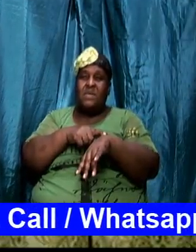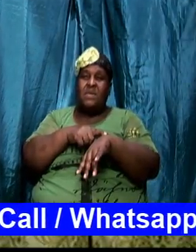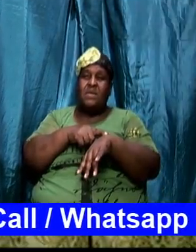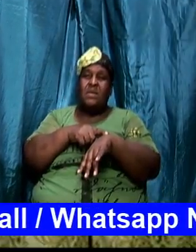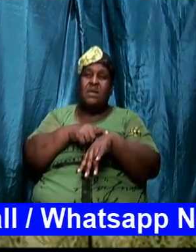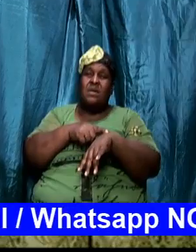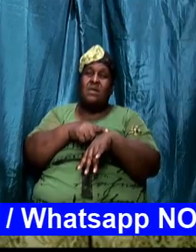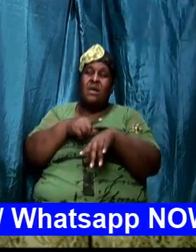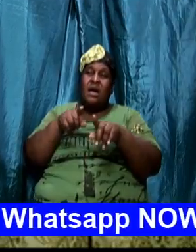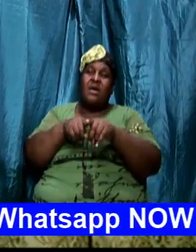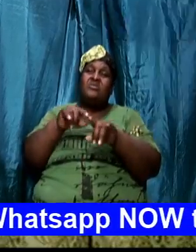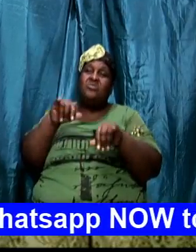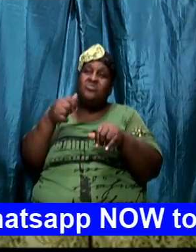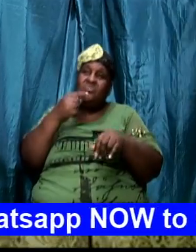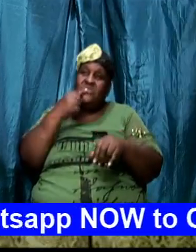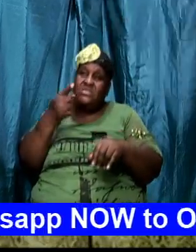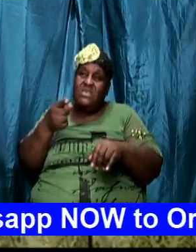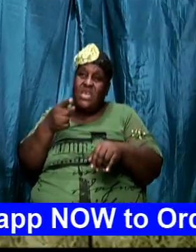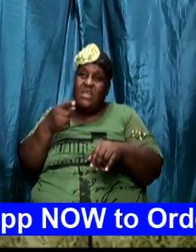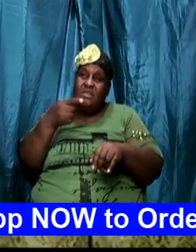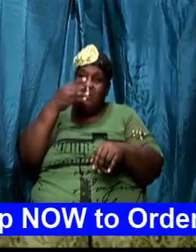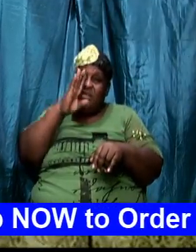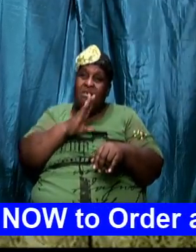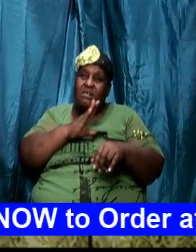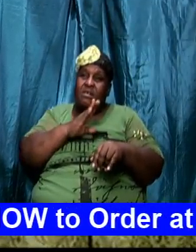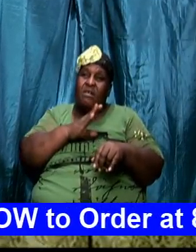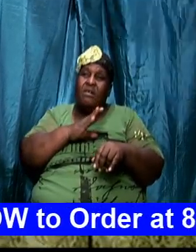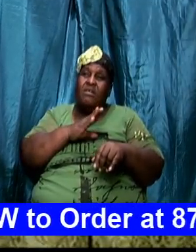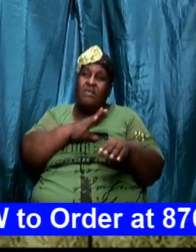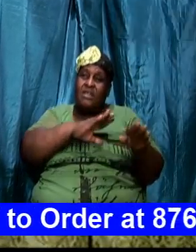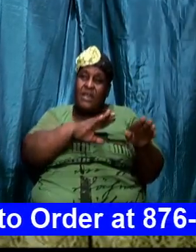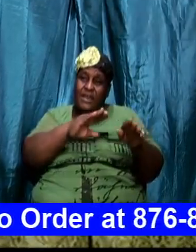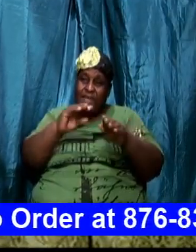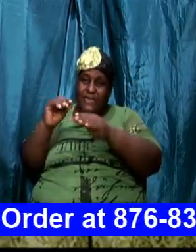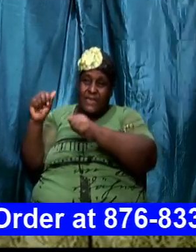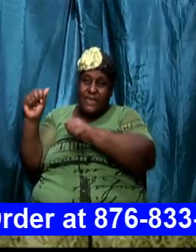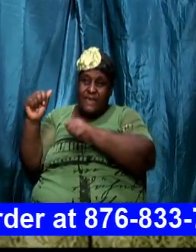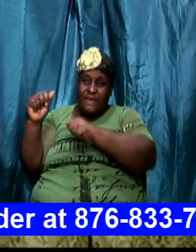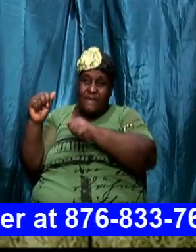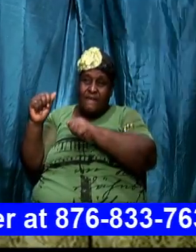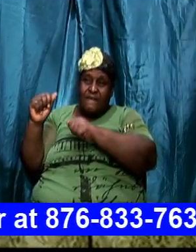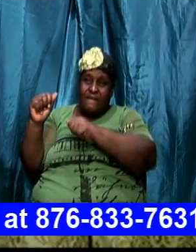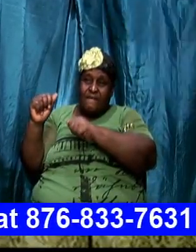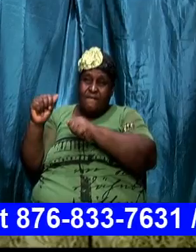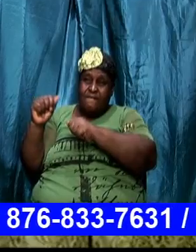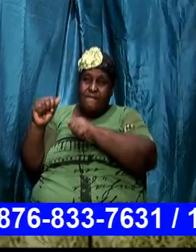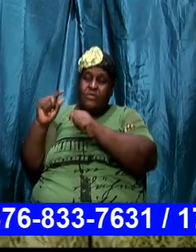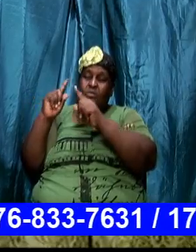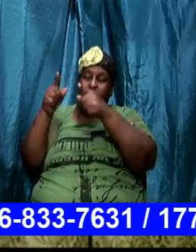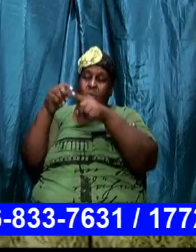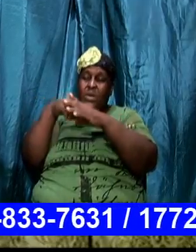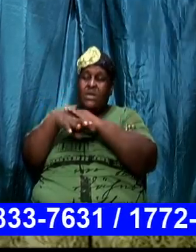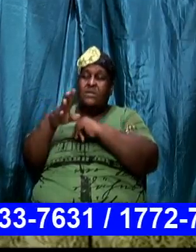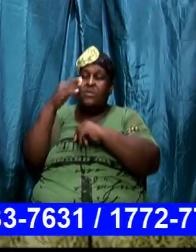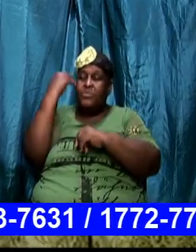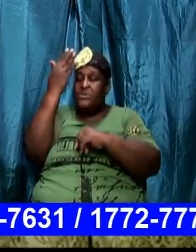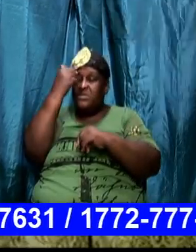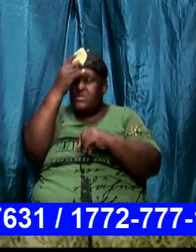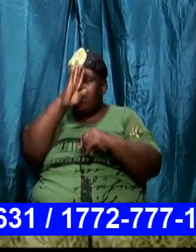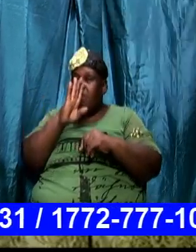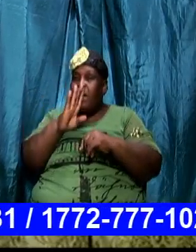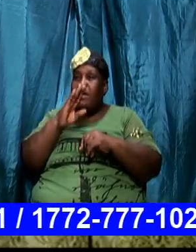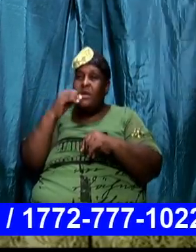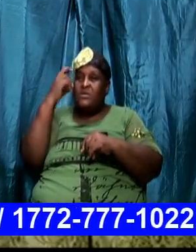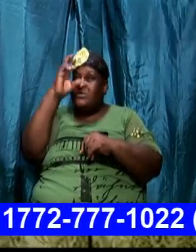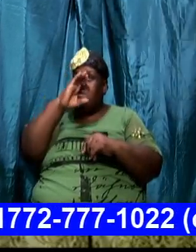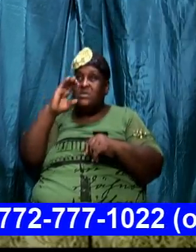Moses withdrew himself to go into the presence of Almighty God, seeking God's face. And he said, Aaron,